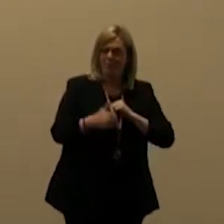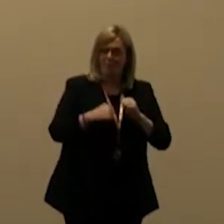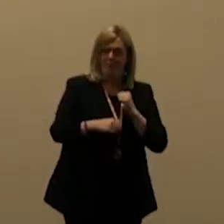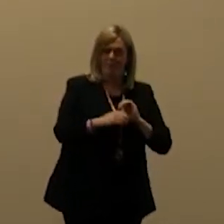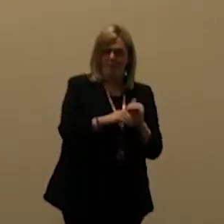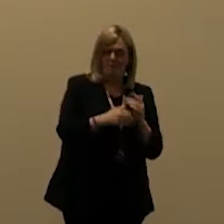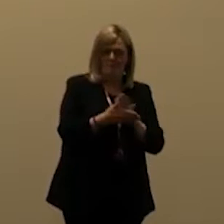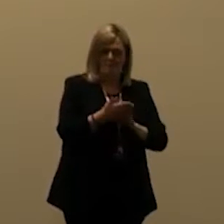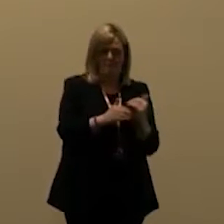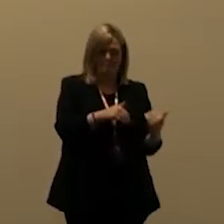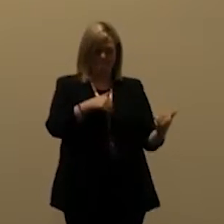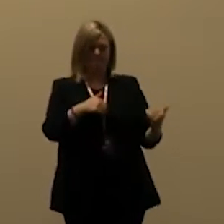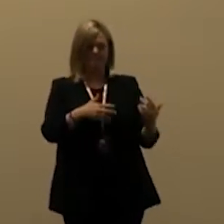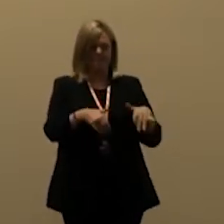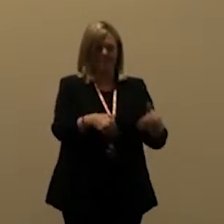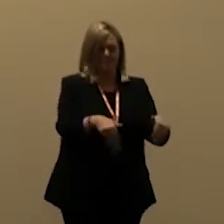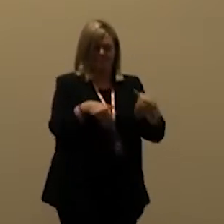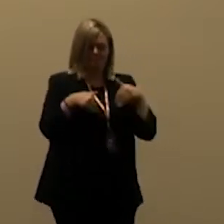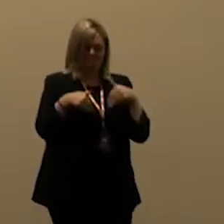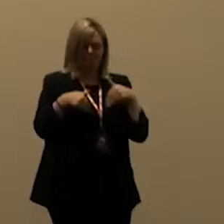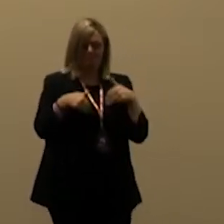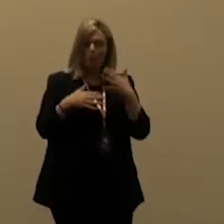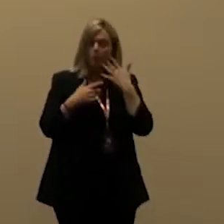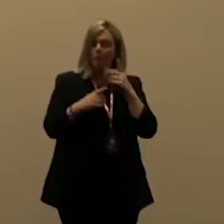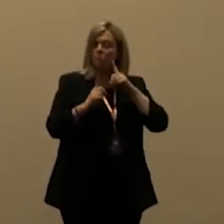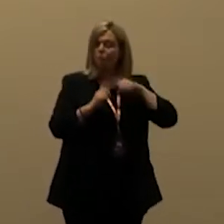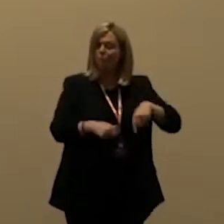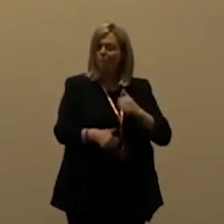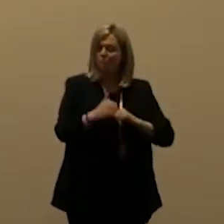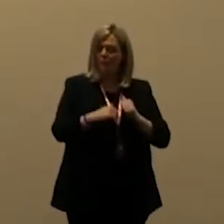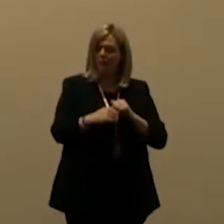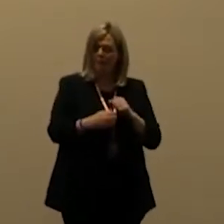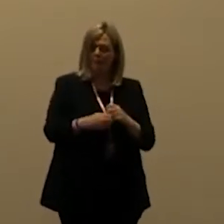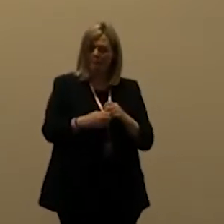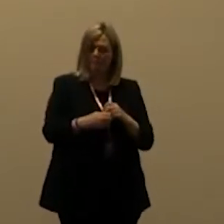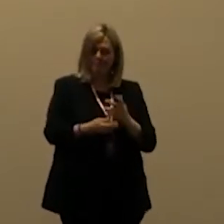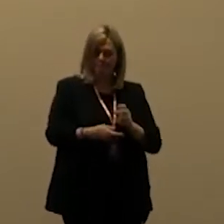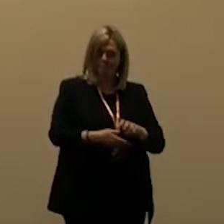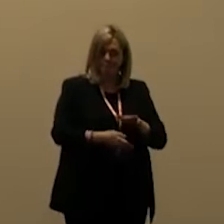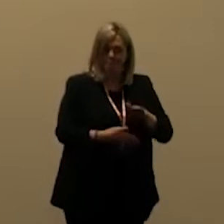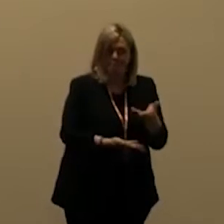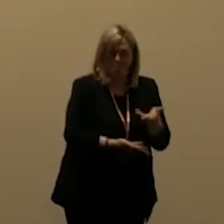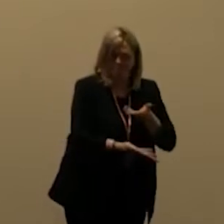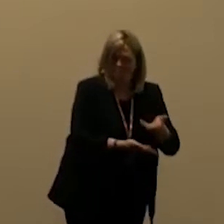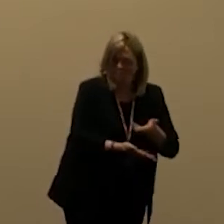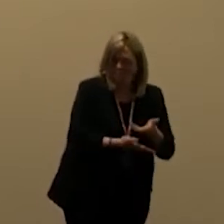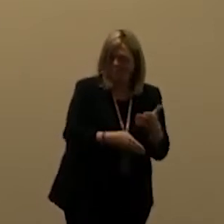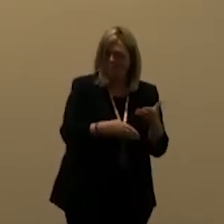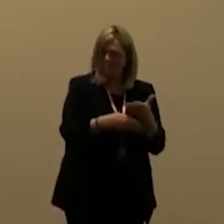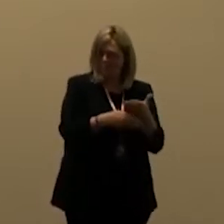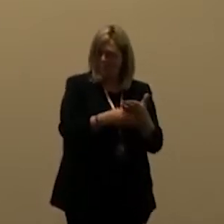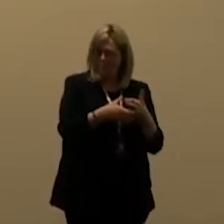them. And once I put my pride down and stepped into that process of working out